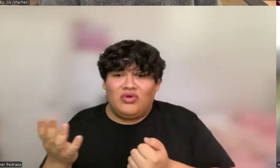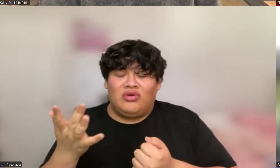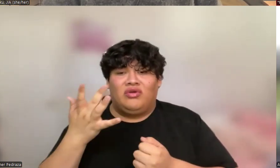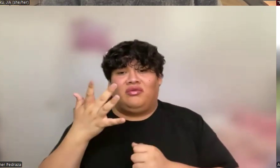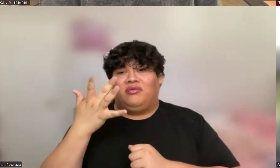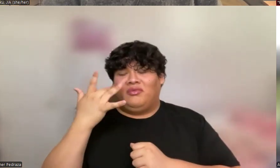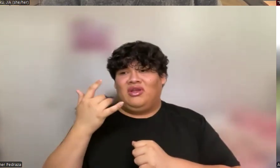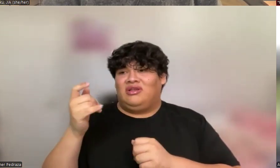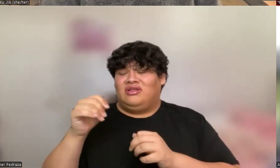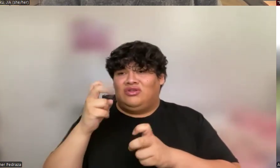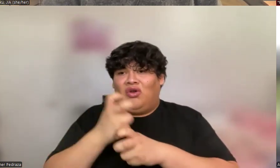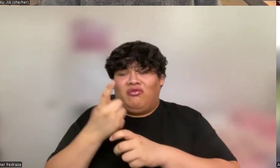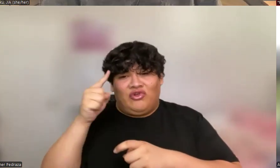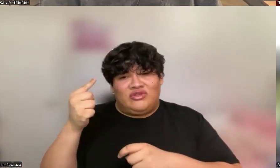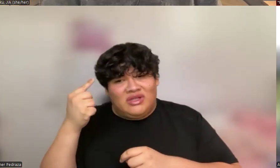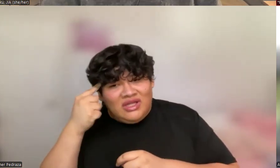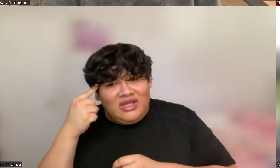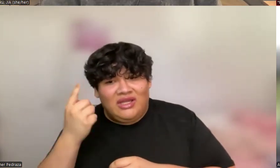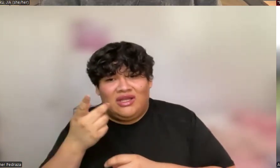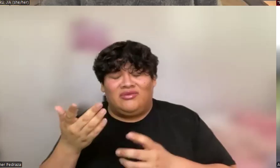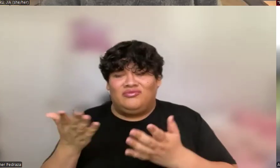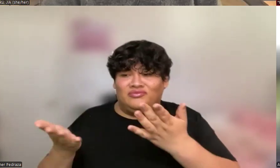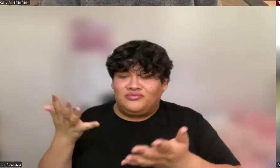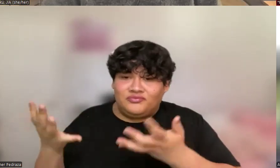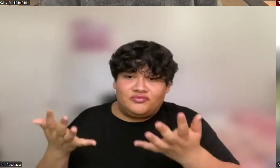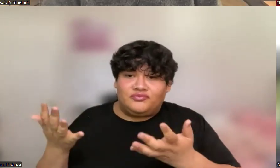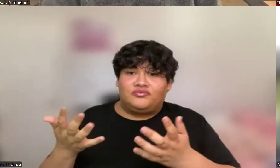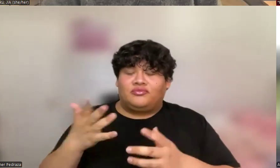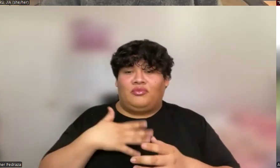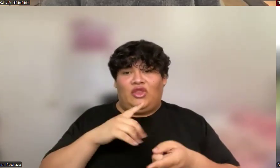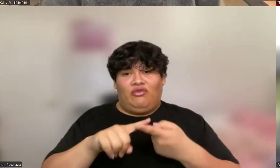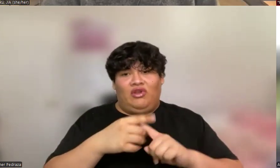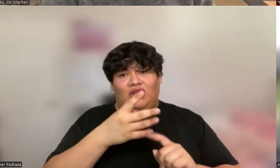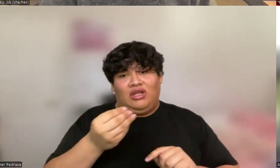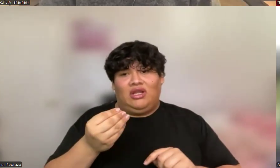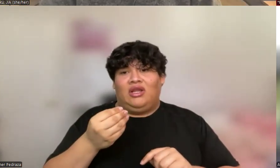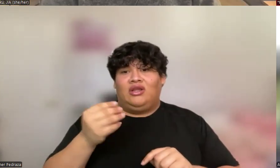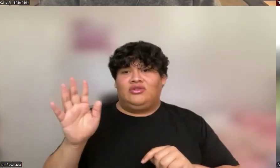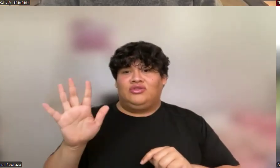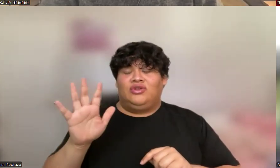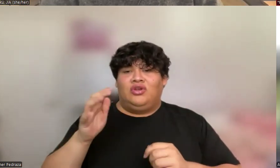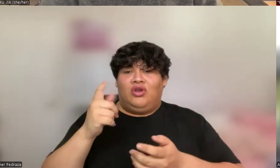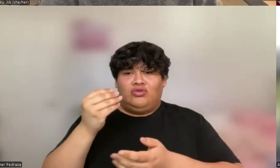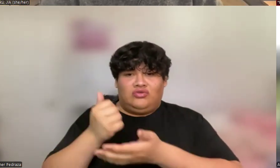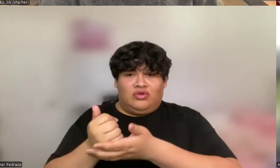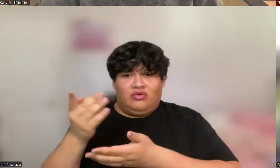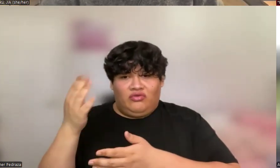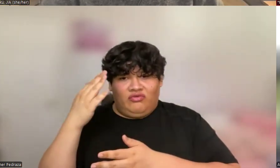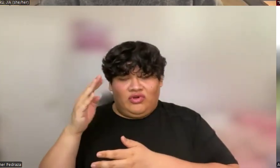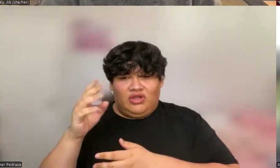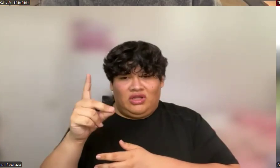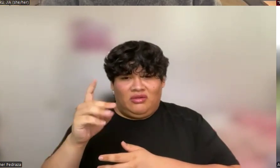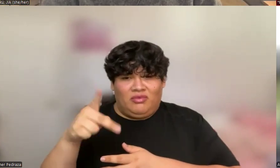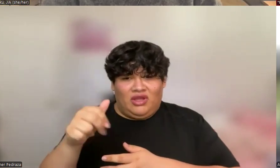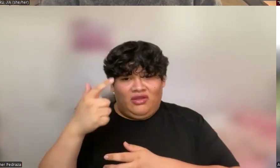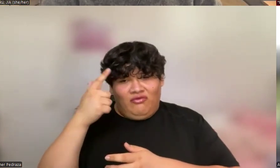of way to think. And we just kind of, my friend and I, she's the DPOA for health, I'm the DPOA for